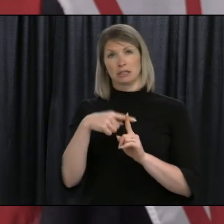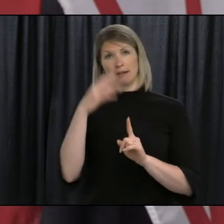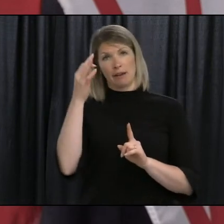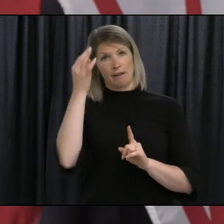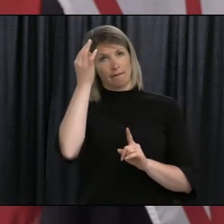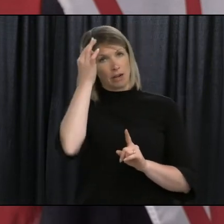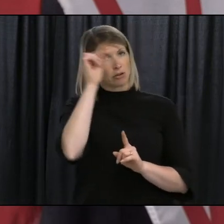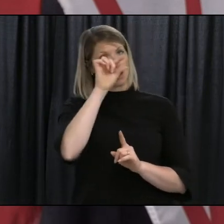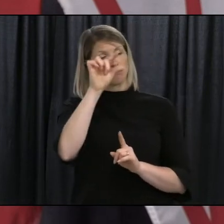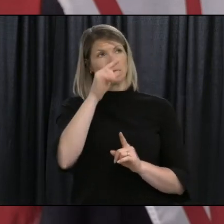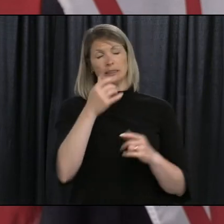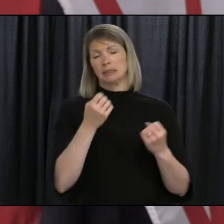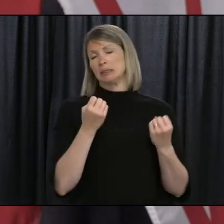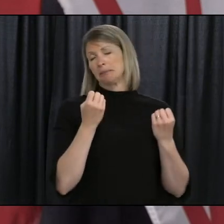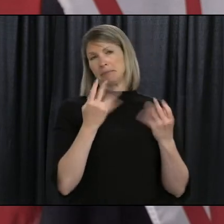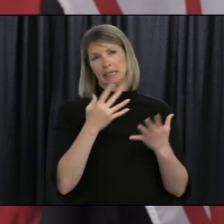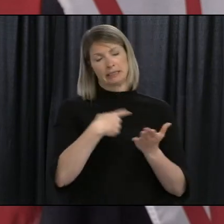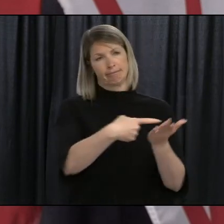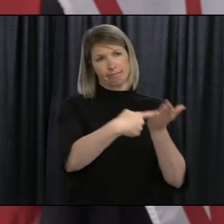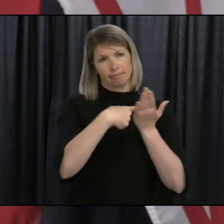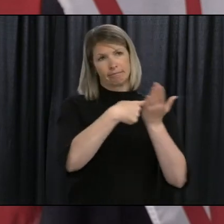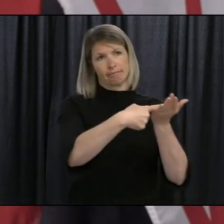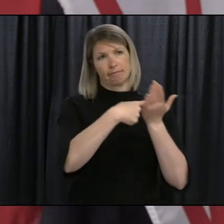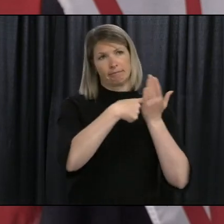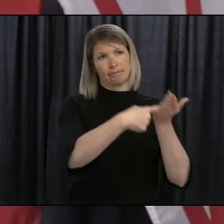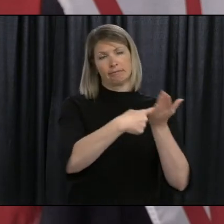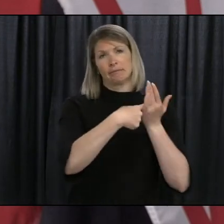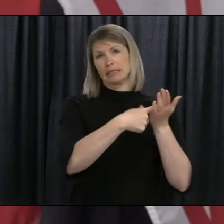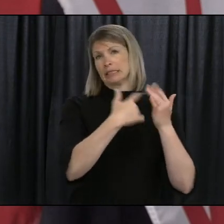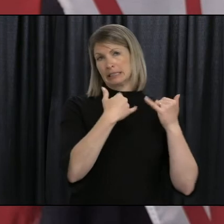issues, and those discussions will continue.